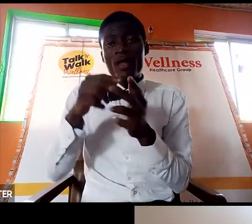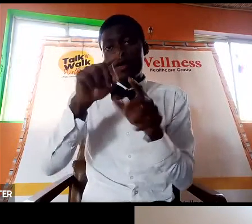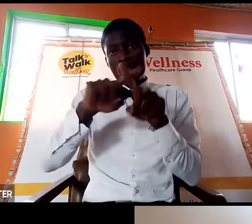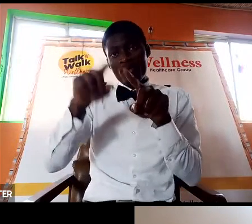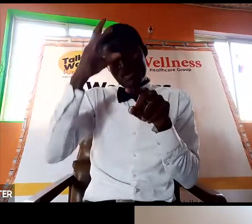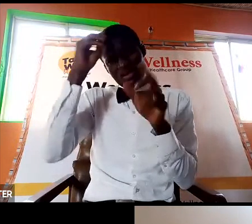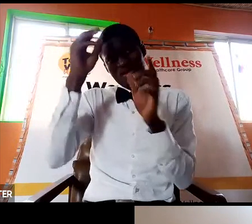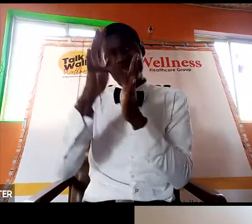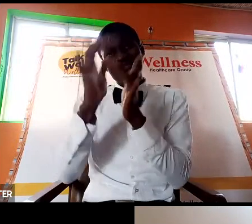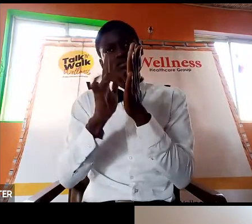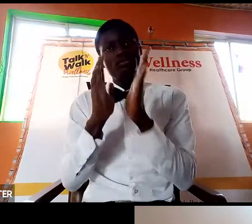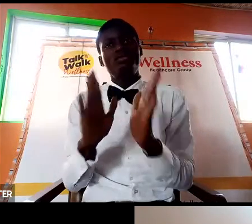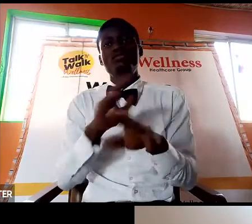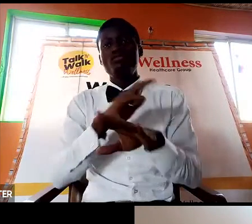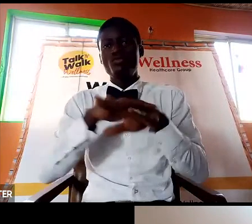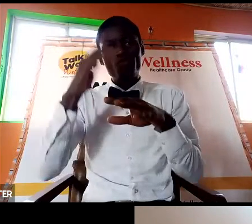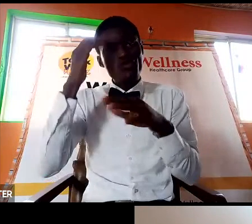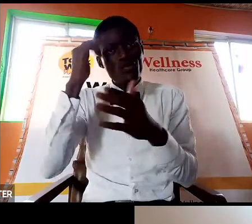And